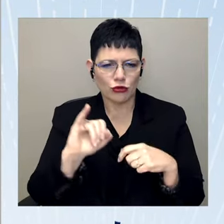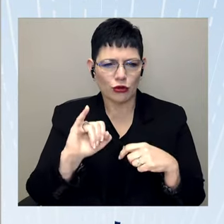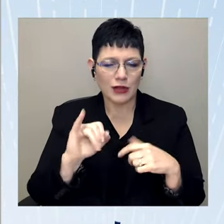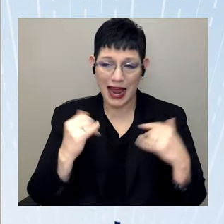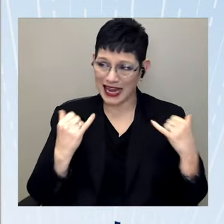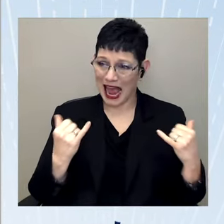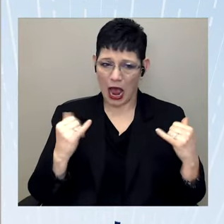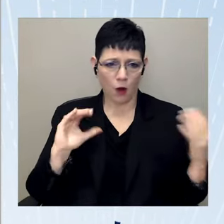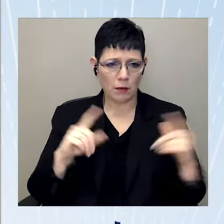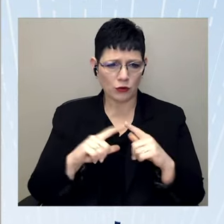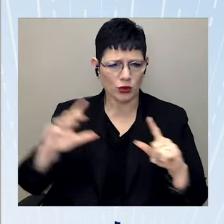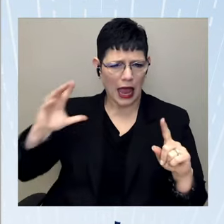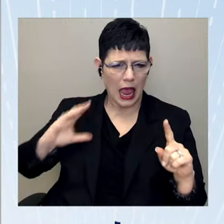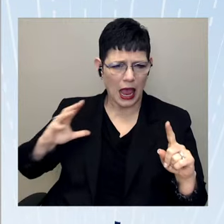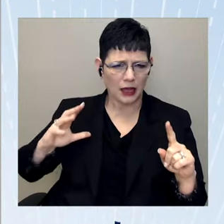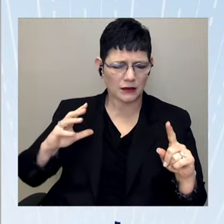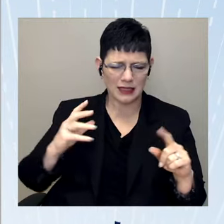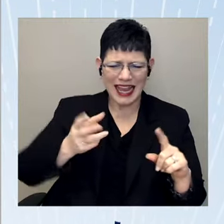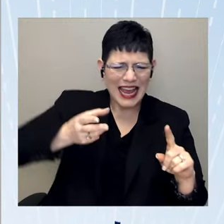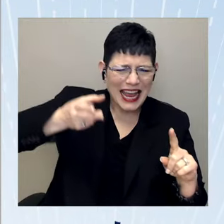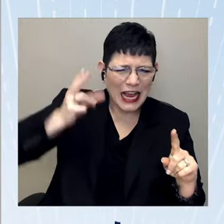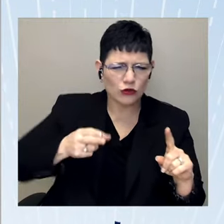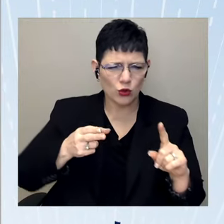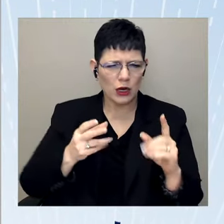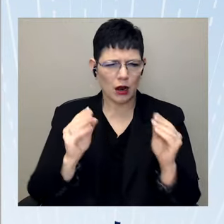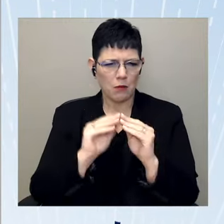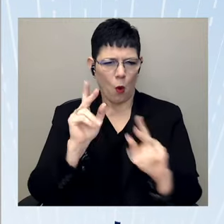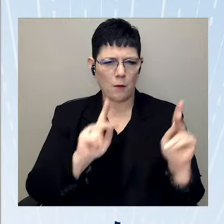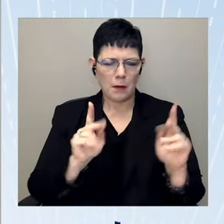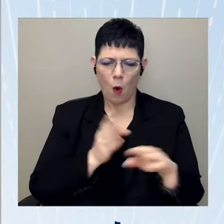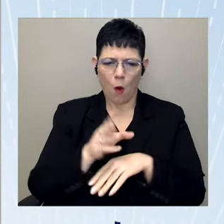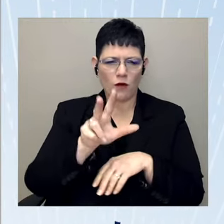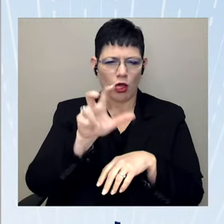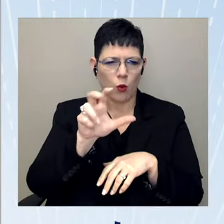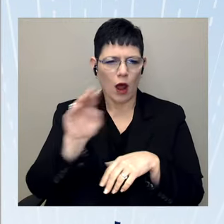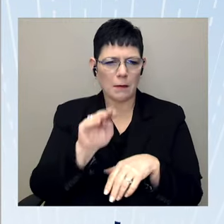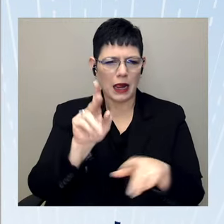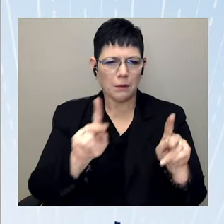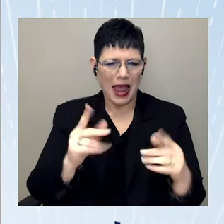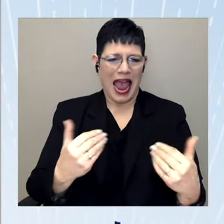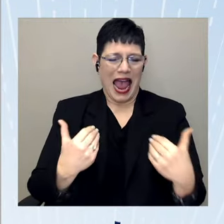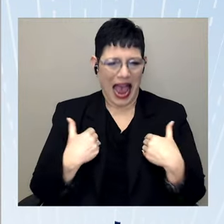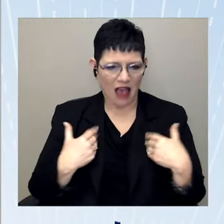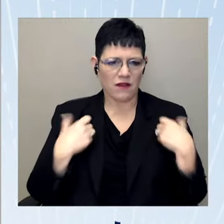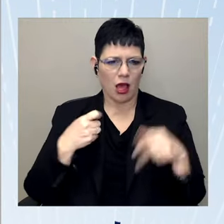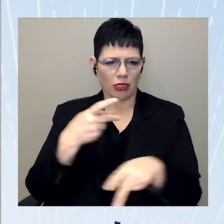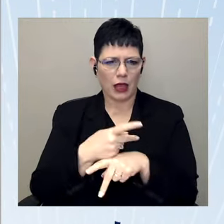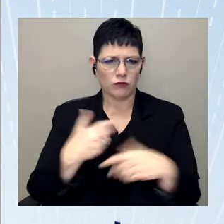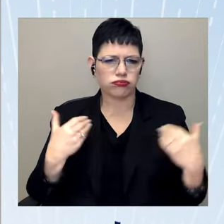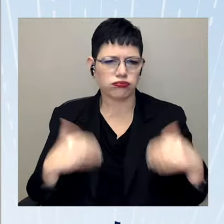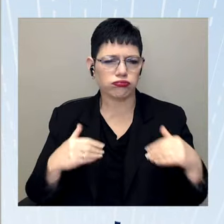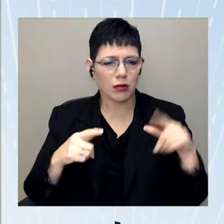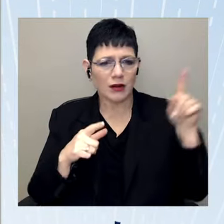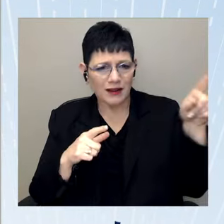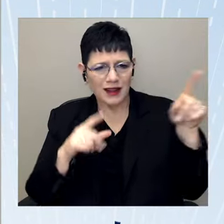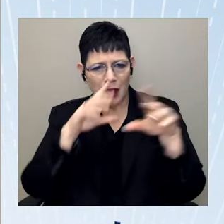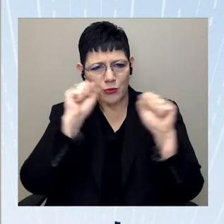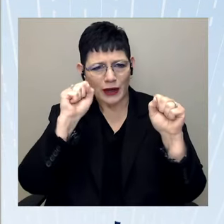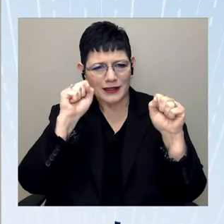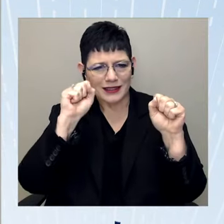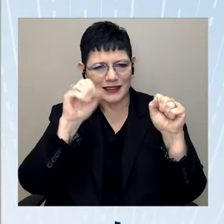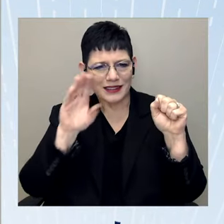coverage than ever in the history of the country. More than 300 million of us today have health care. President Biden did that.